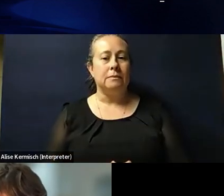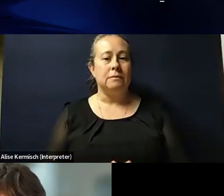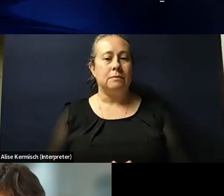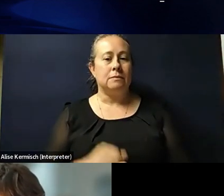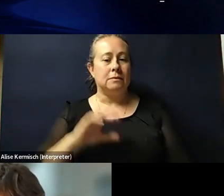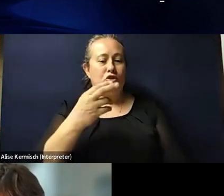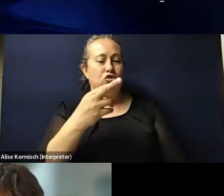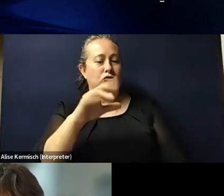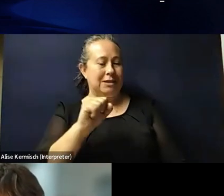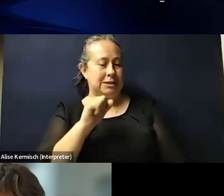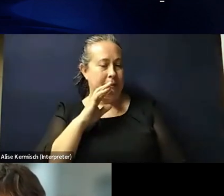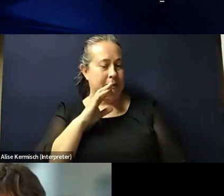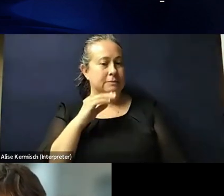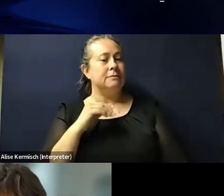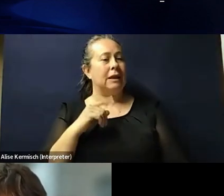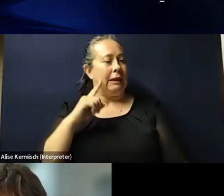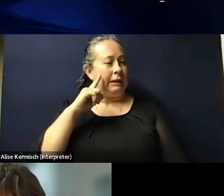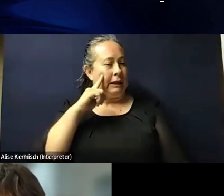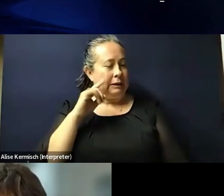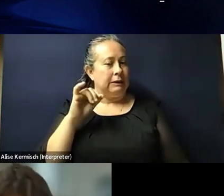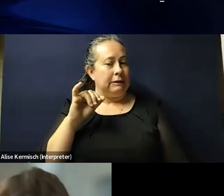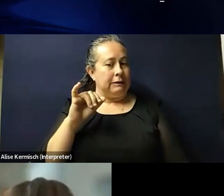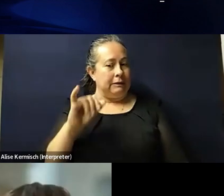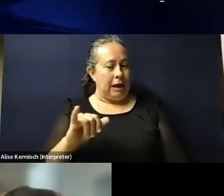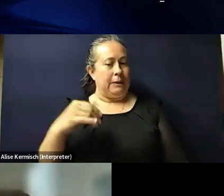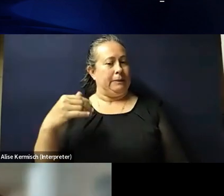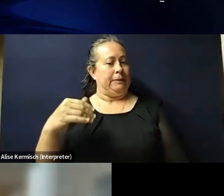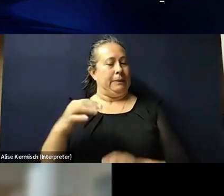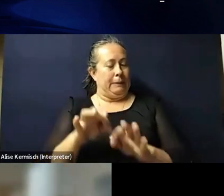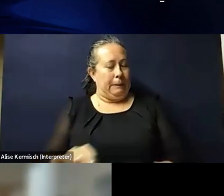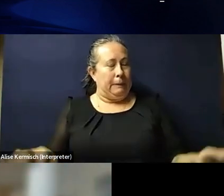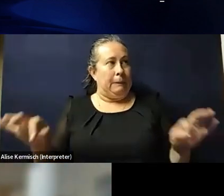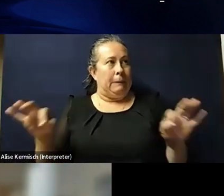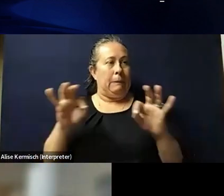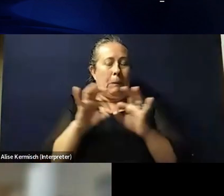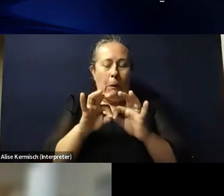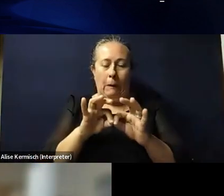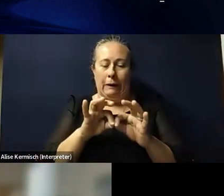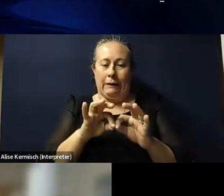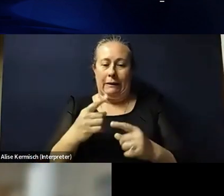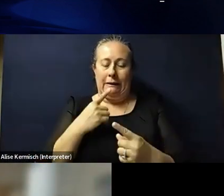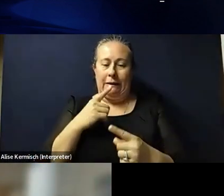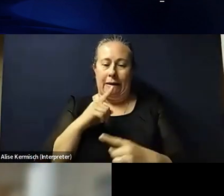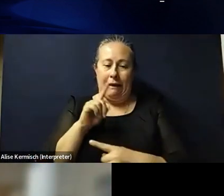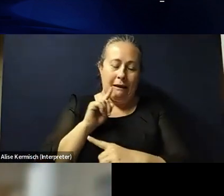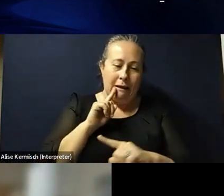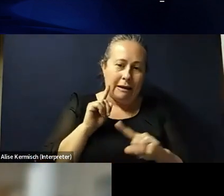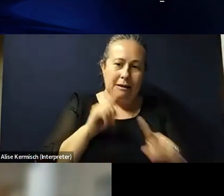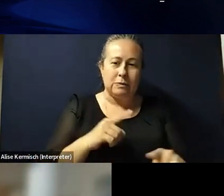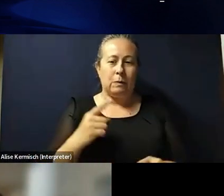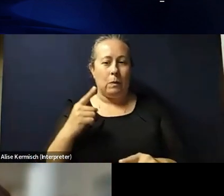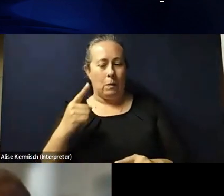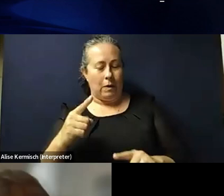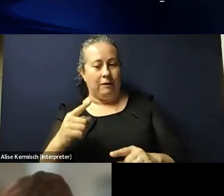No, I think that's an incredibly important answer, and actually it anticipated the audience question, so thank you very